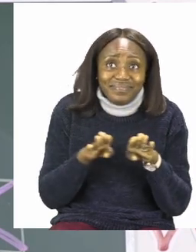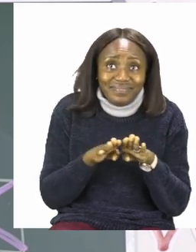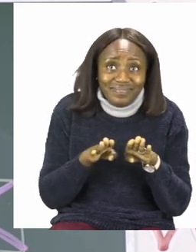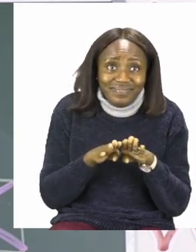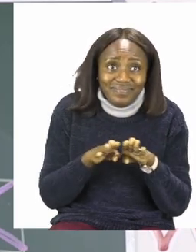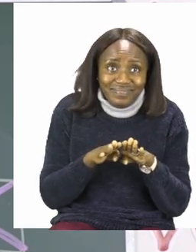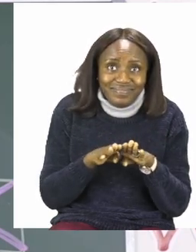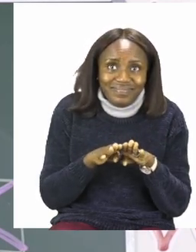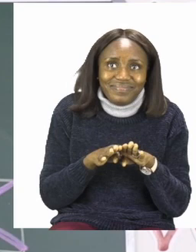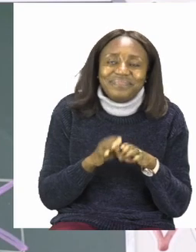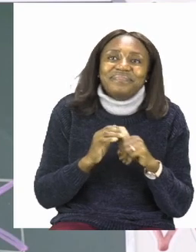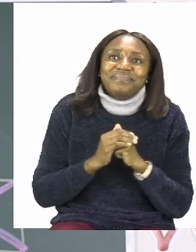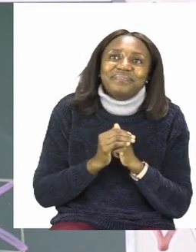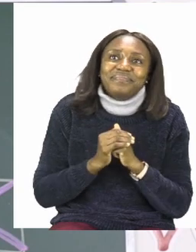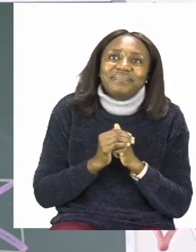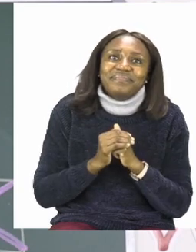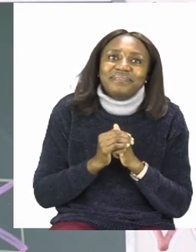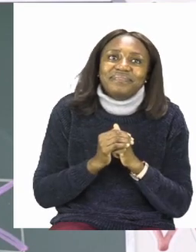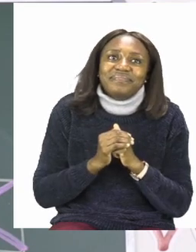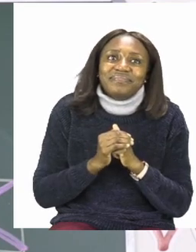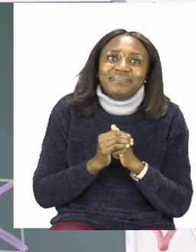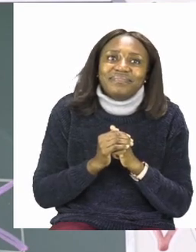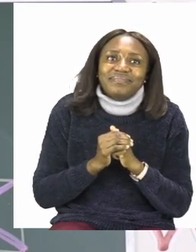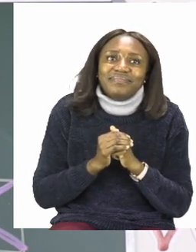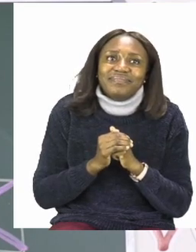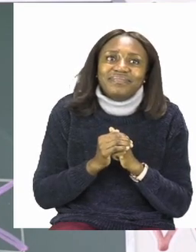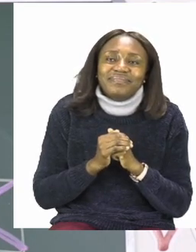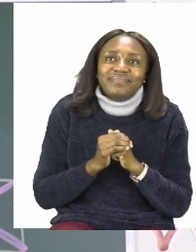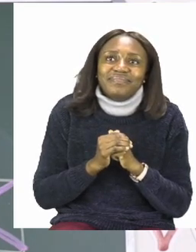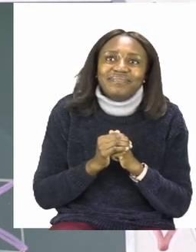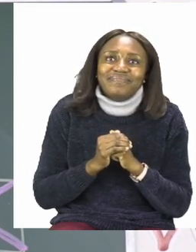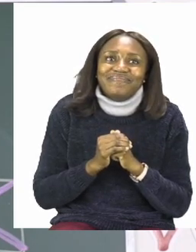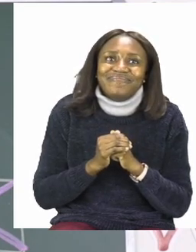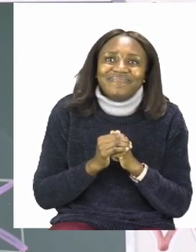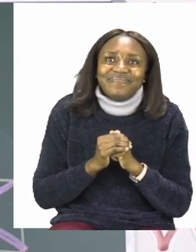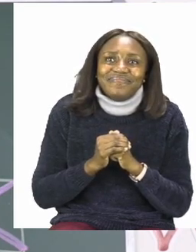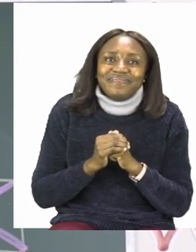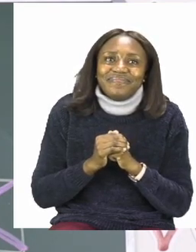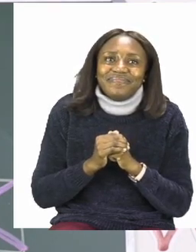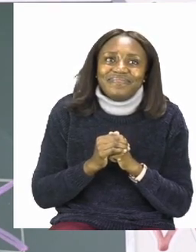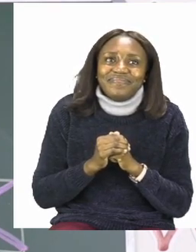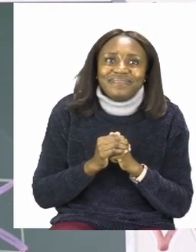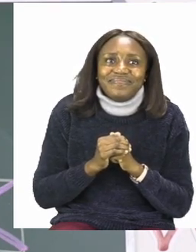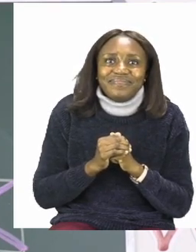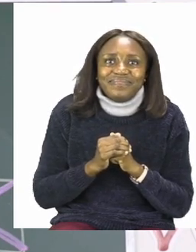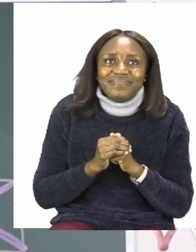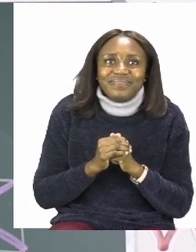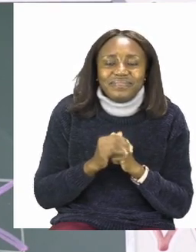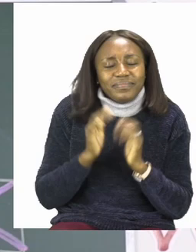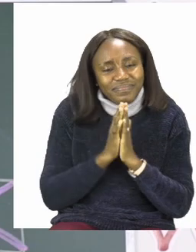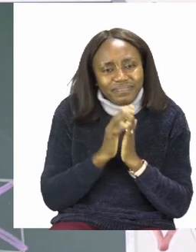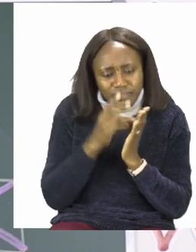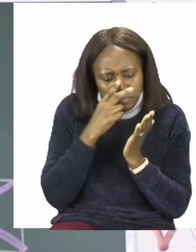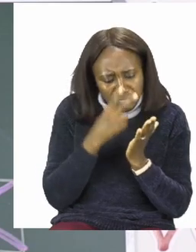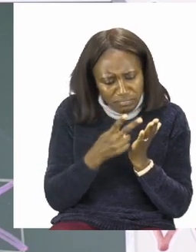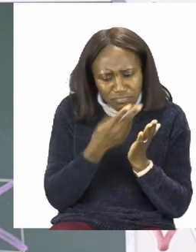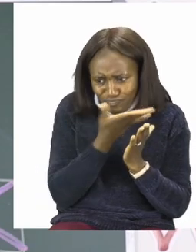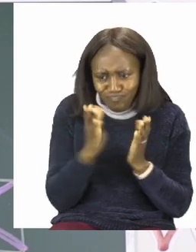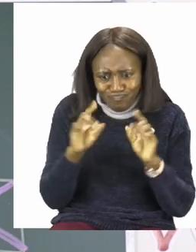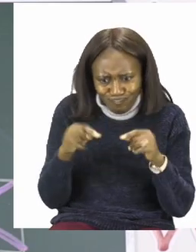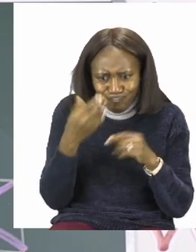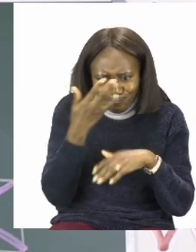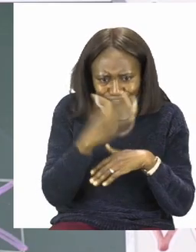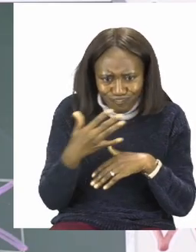say, I'm done, because I almost forgot. Silly teacher. So check your work. Make sure that you